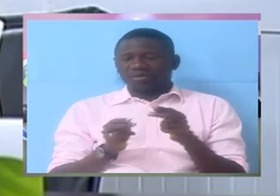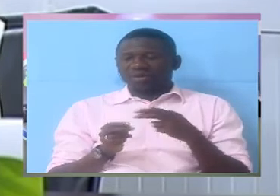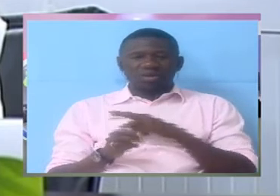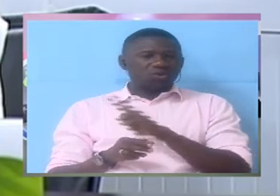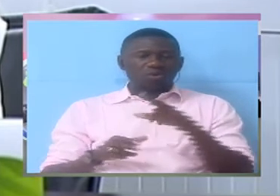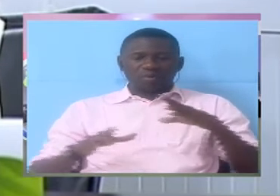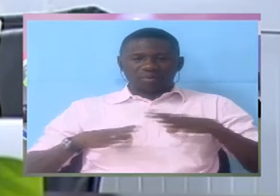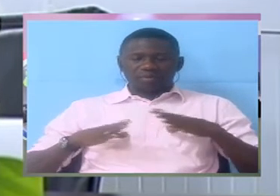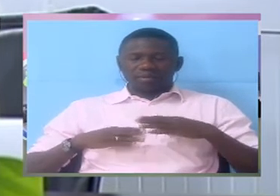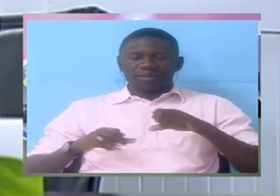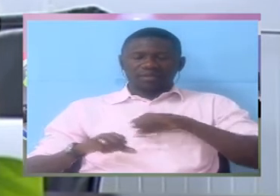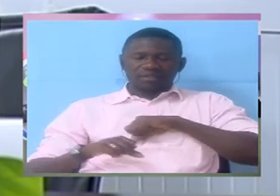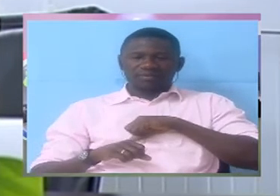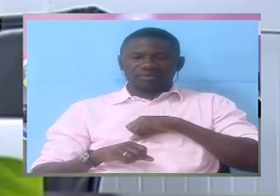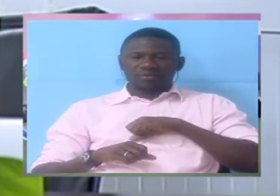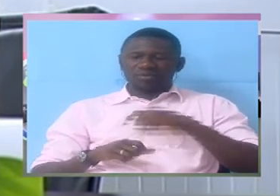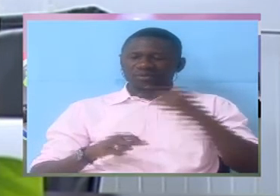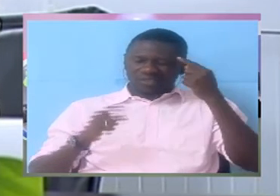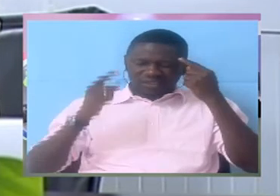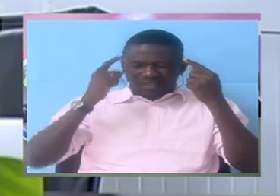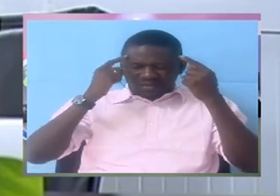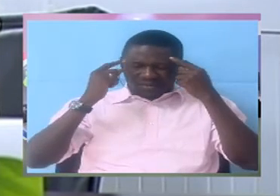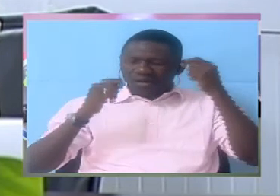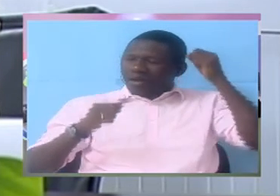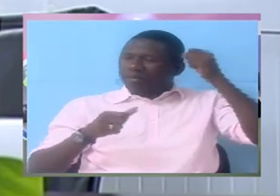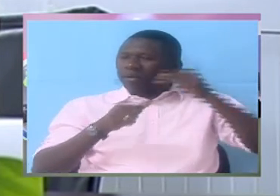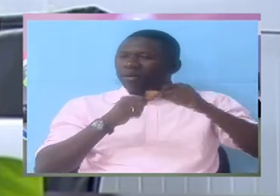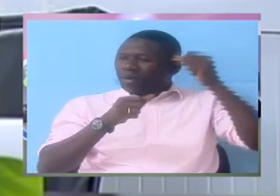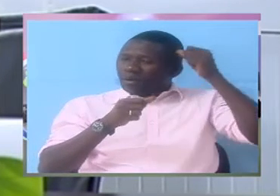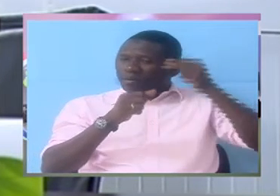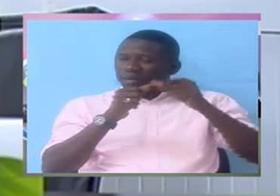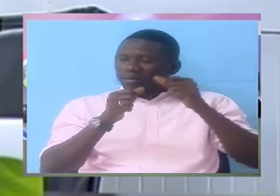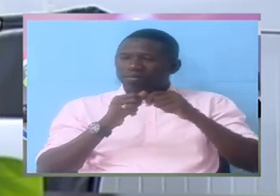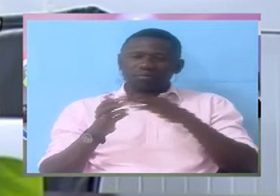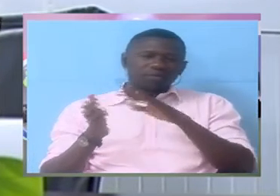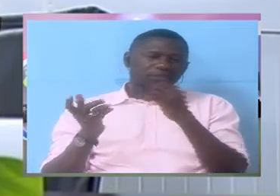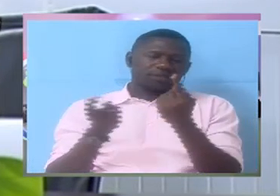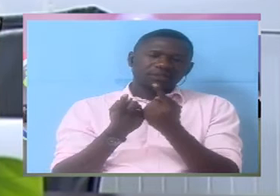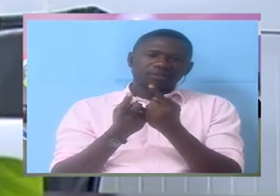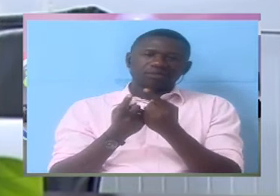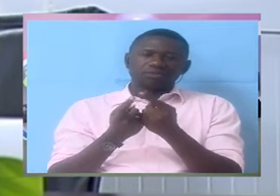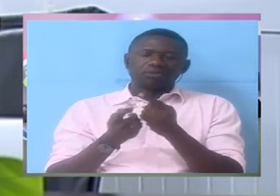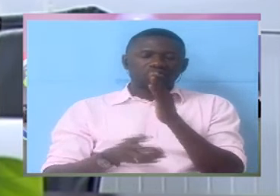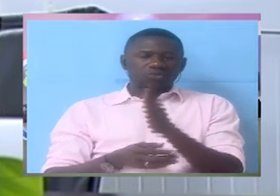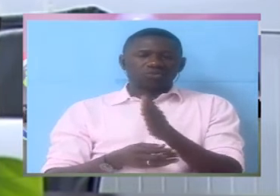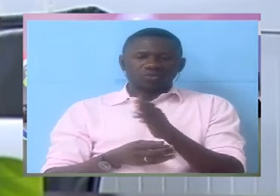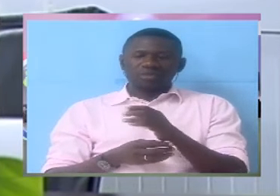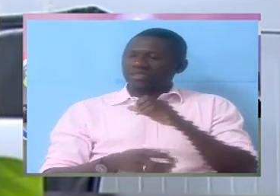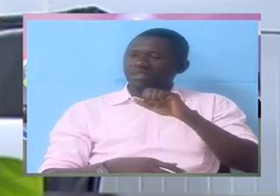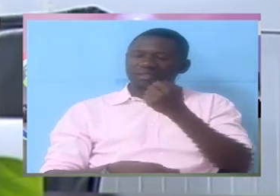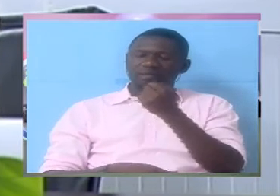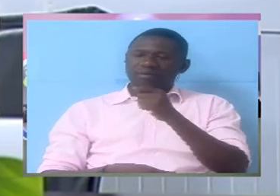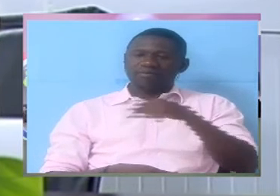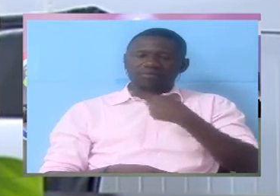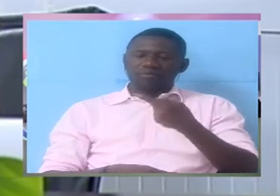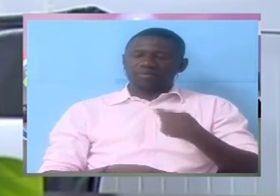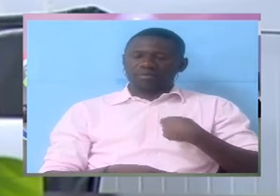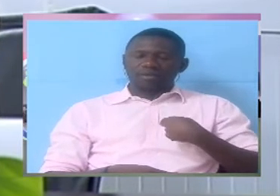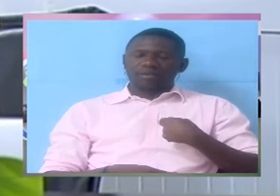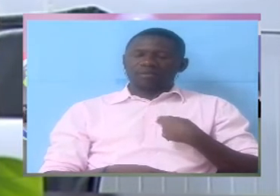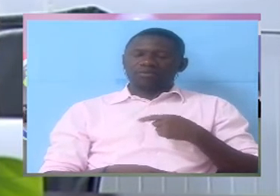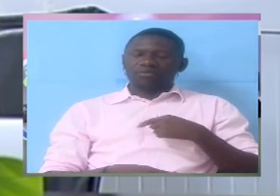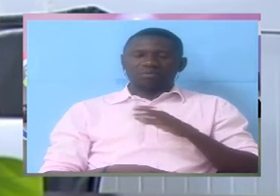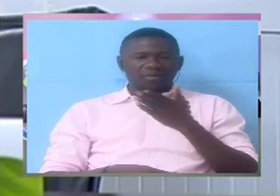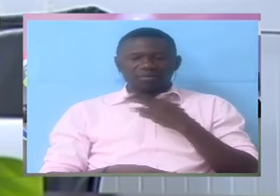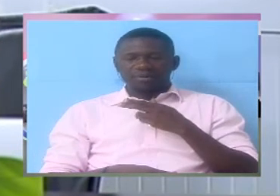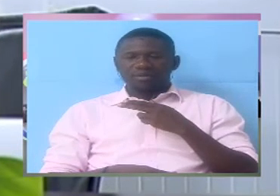just to refresh my memory with some of these things. So obviously, it's difficult for me. Perhaps lead counsel